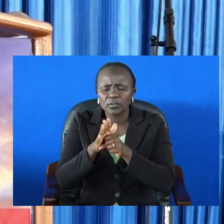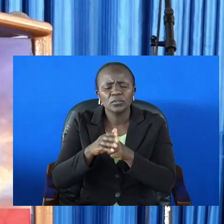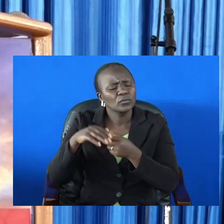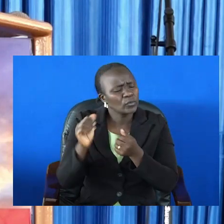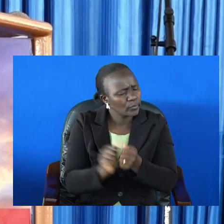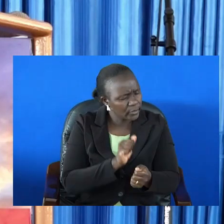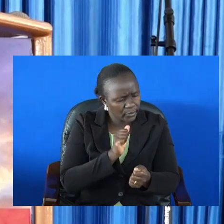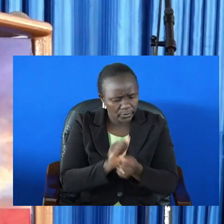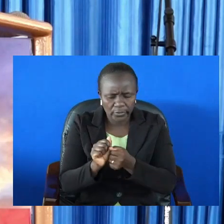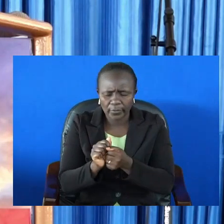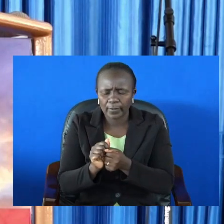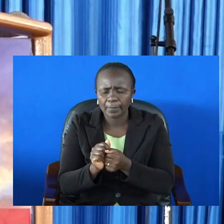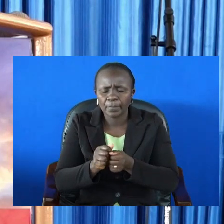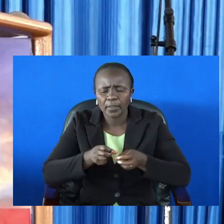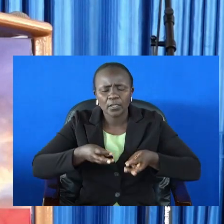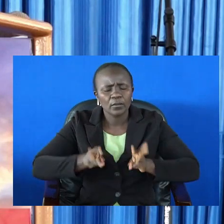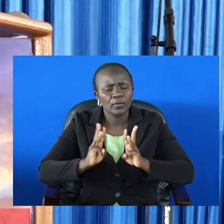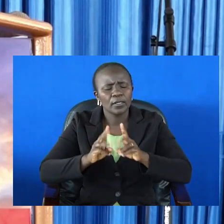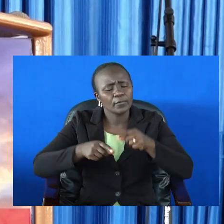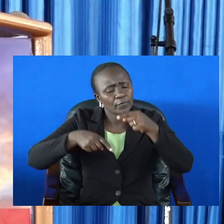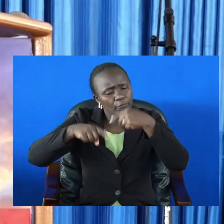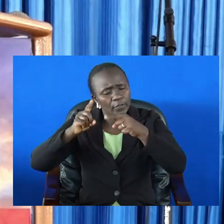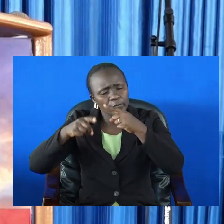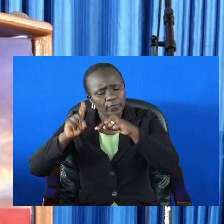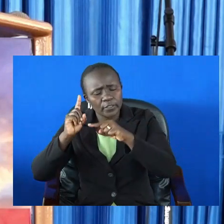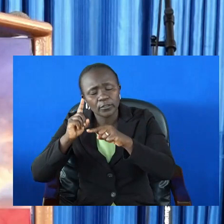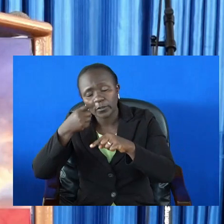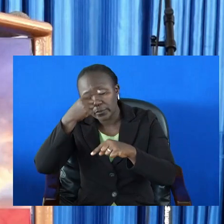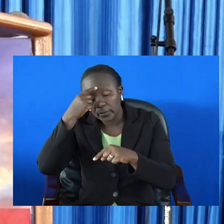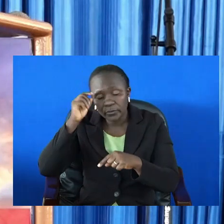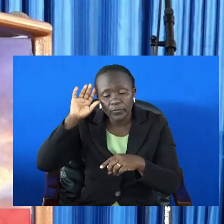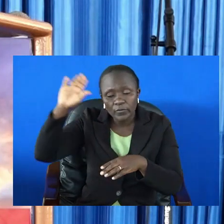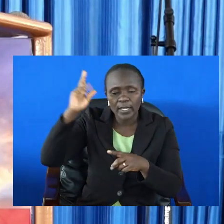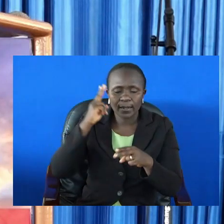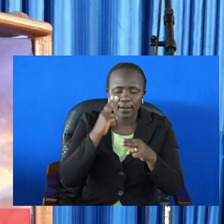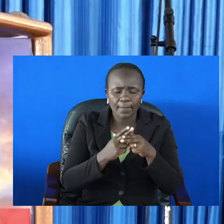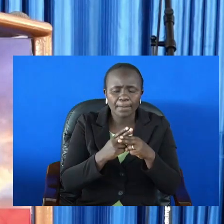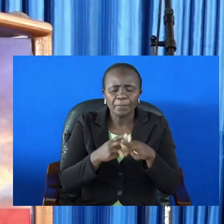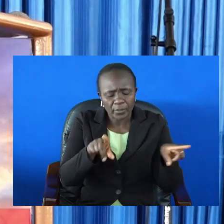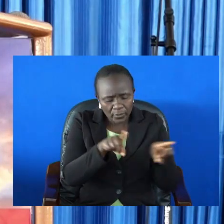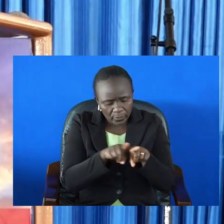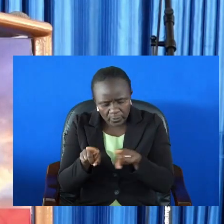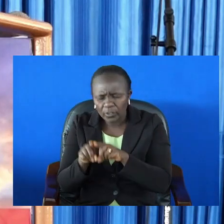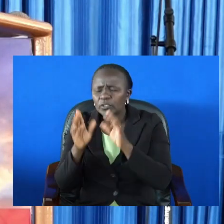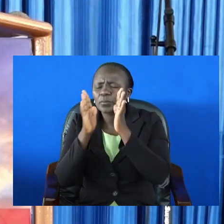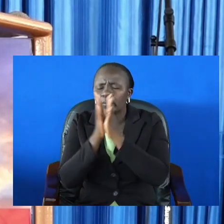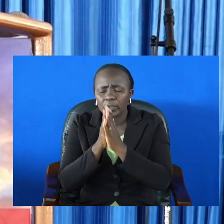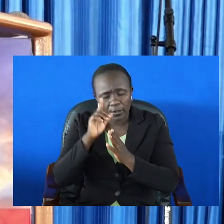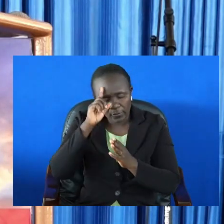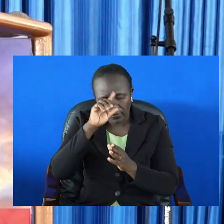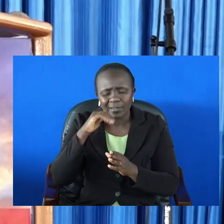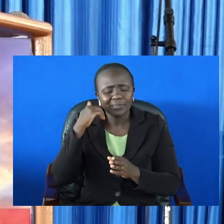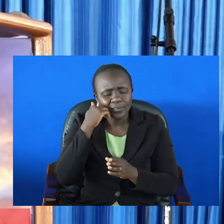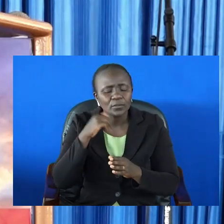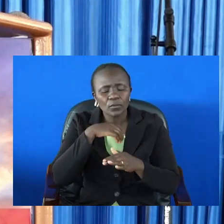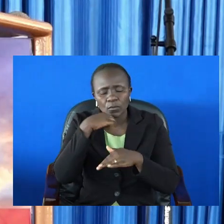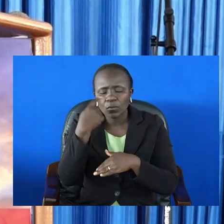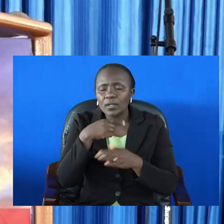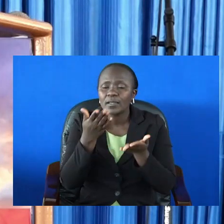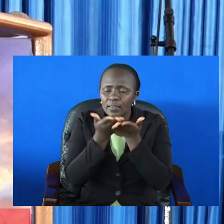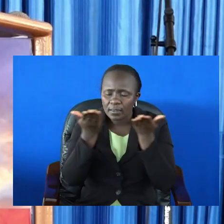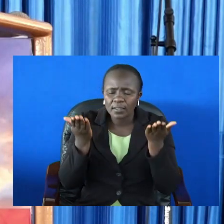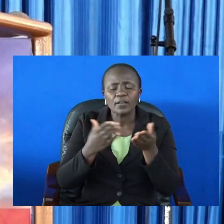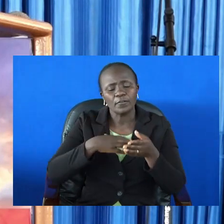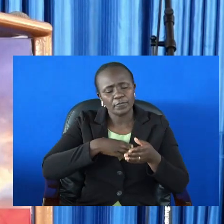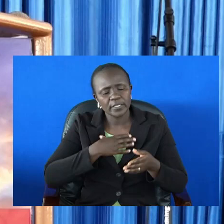defeated and we will emerge victorious because of your name. We also want to pray for the sick amongst ourselves, that you may pay them a